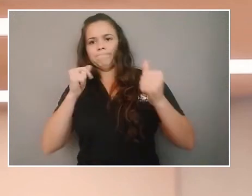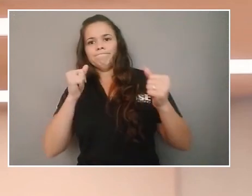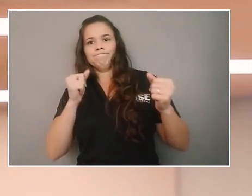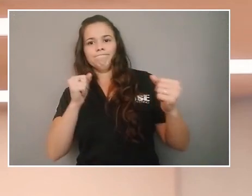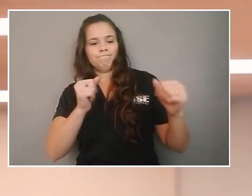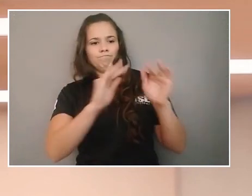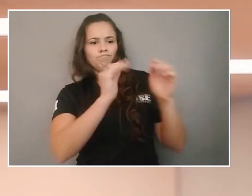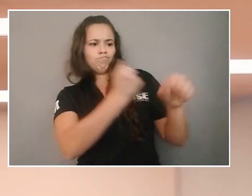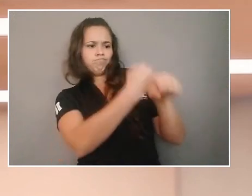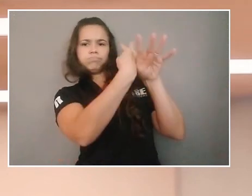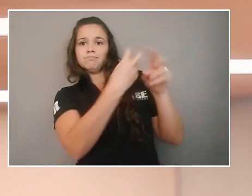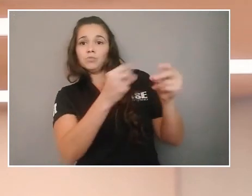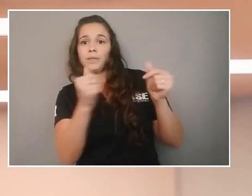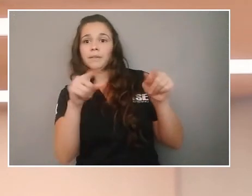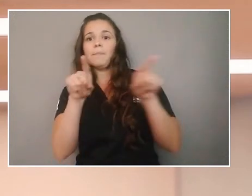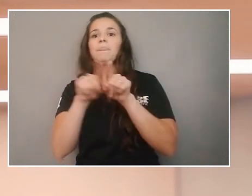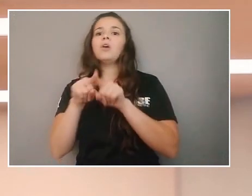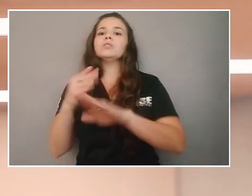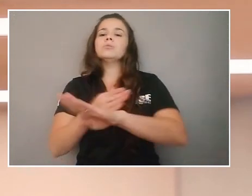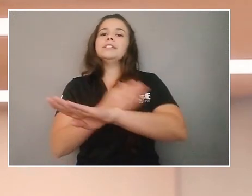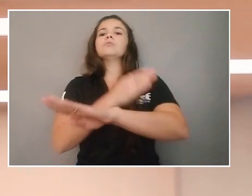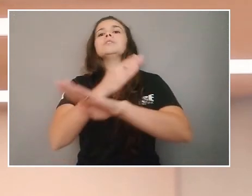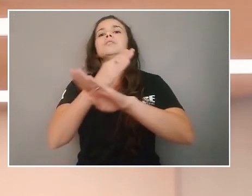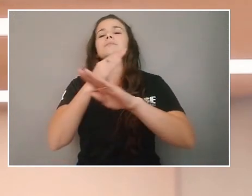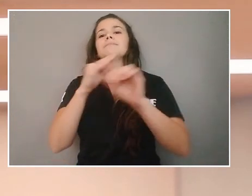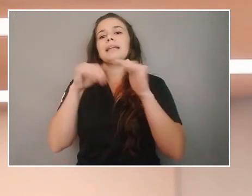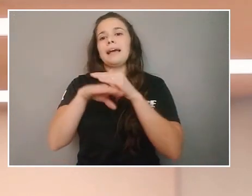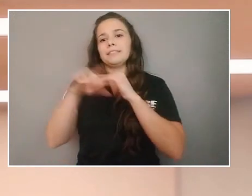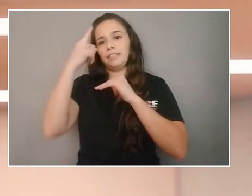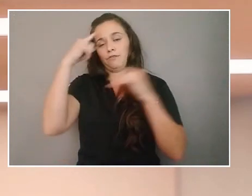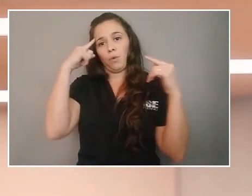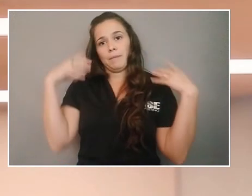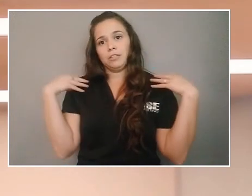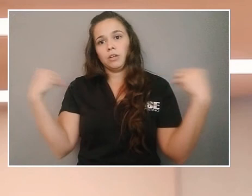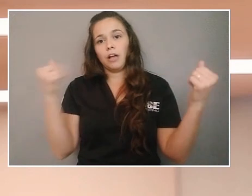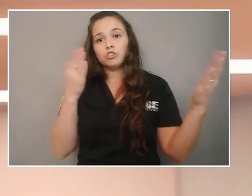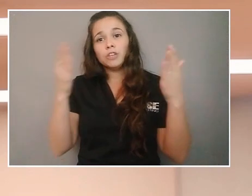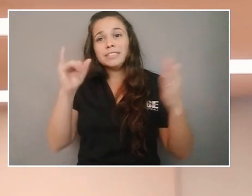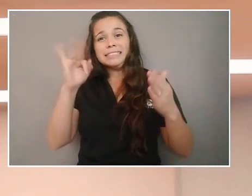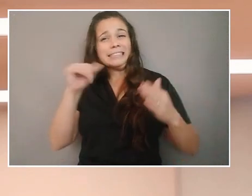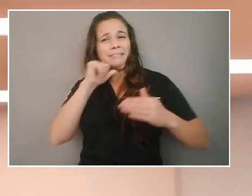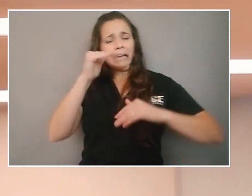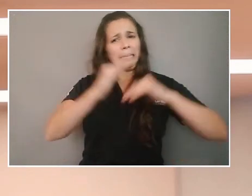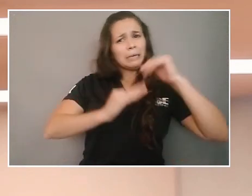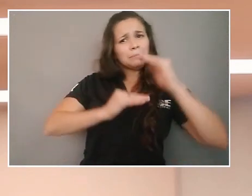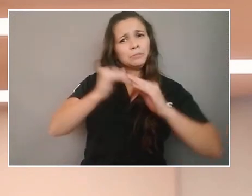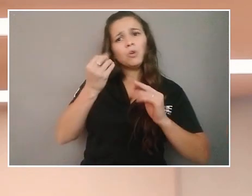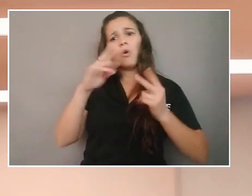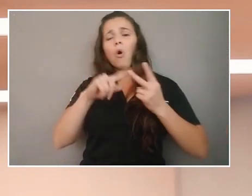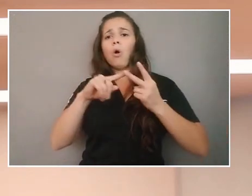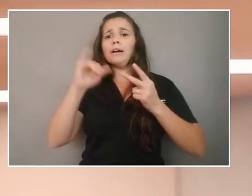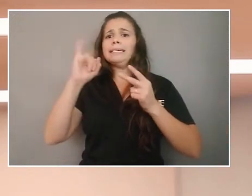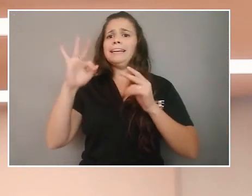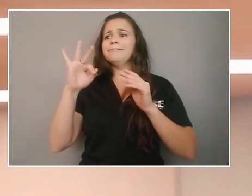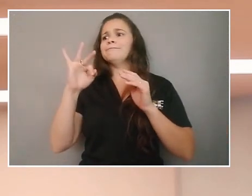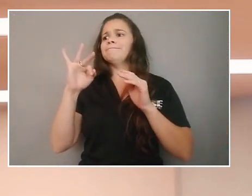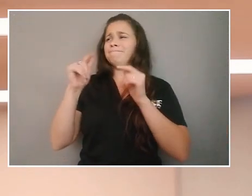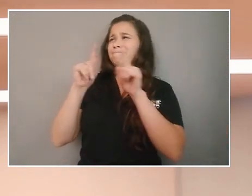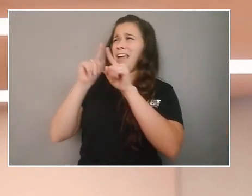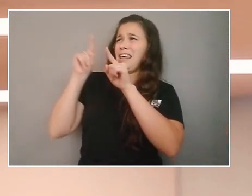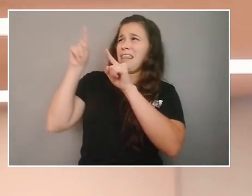to mental health services when discomfort or remote locations provided barriers to linkage.